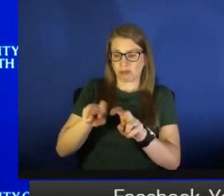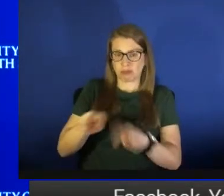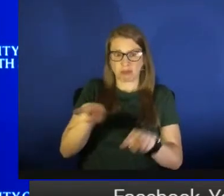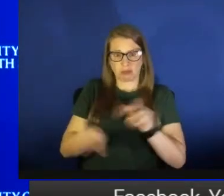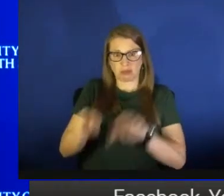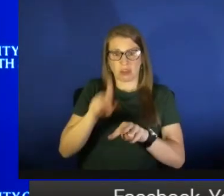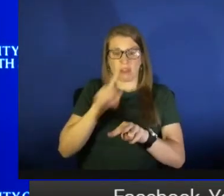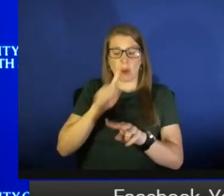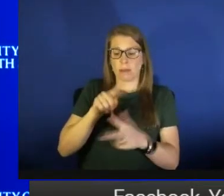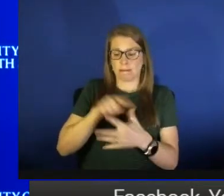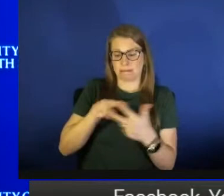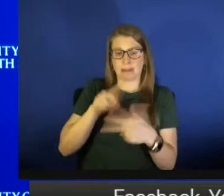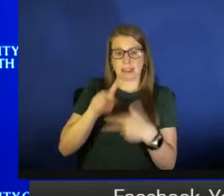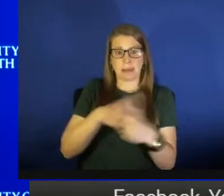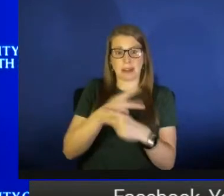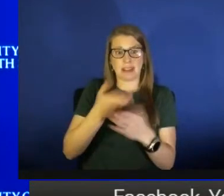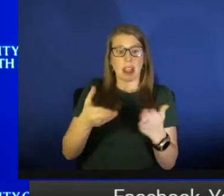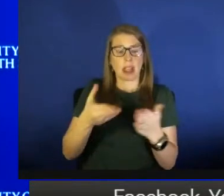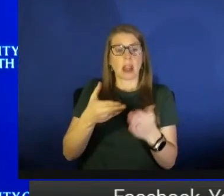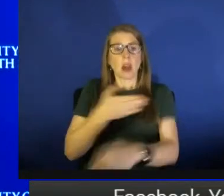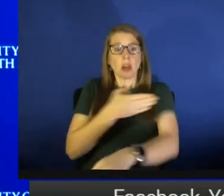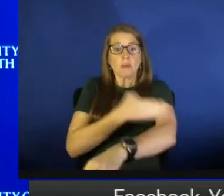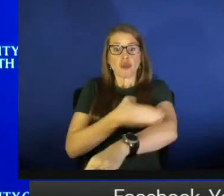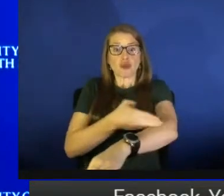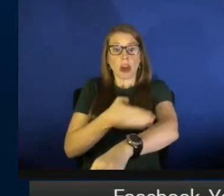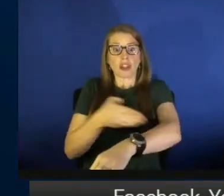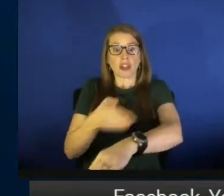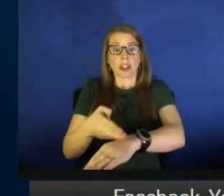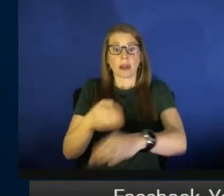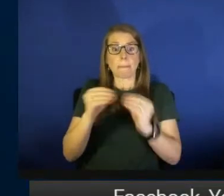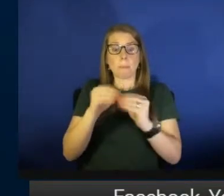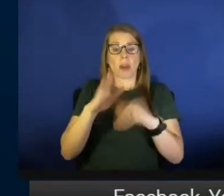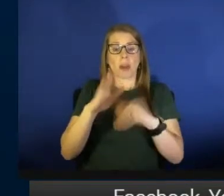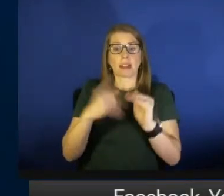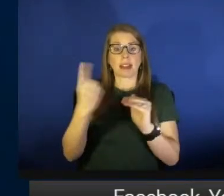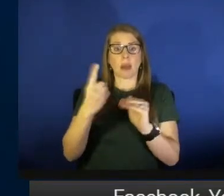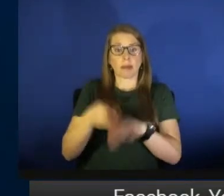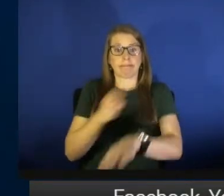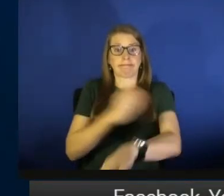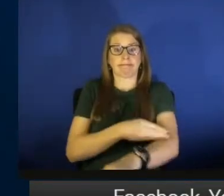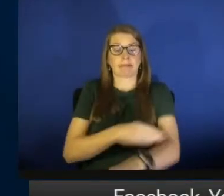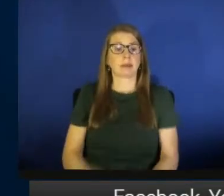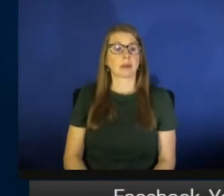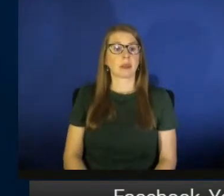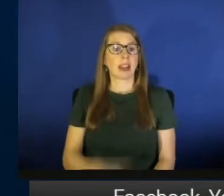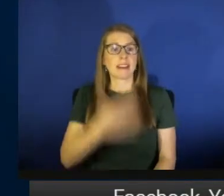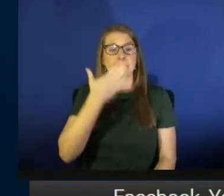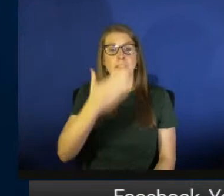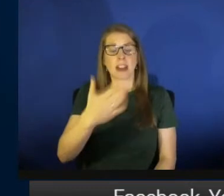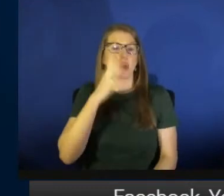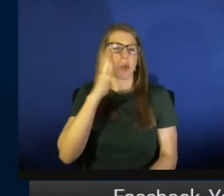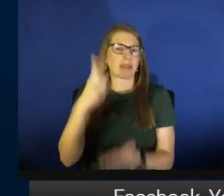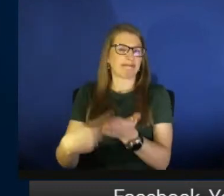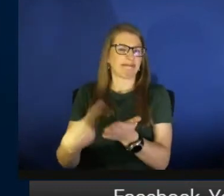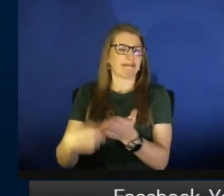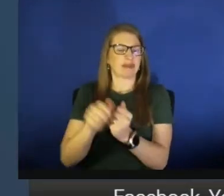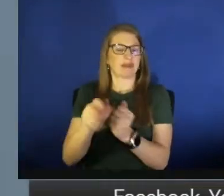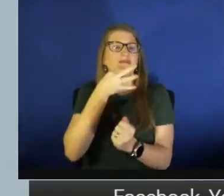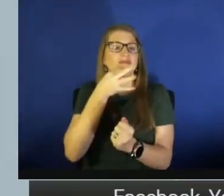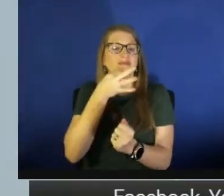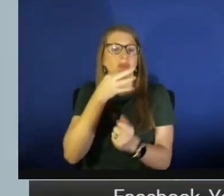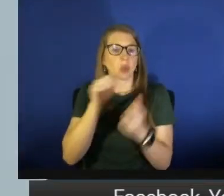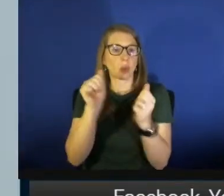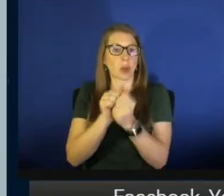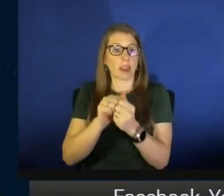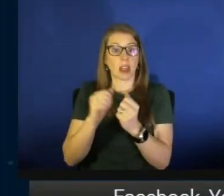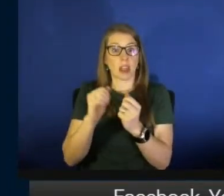a progression rather than somebody who is getting better. All right, thanks for that update. Yeah. We'll get back with you here in just a bit with some community questions and our COVID count.